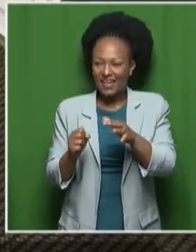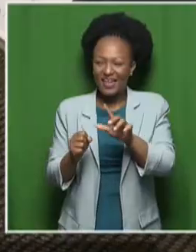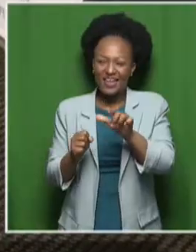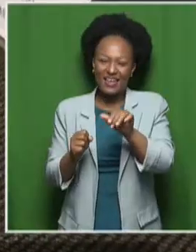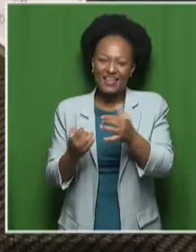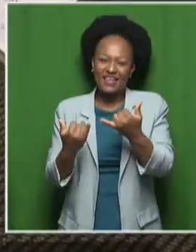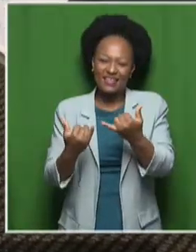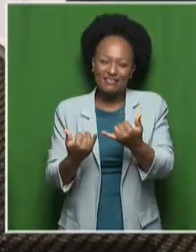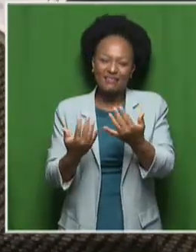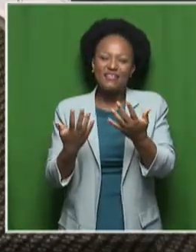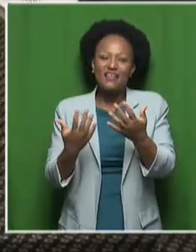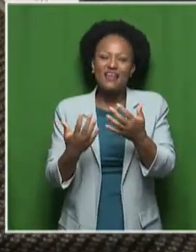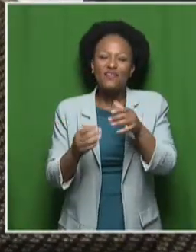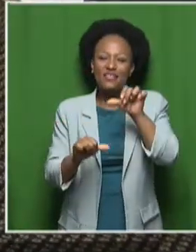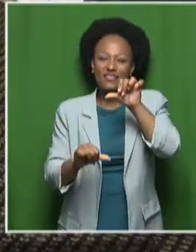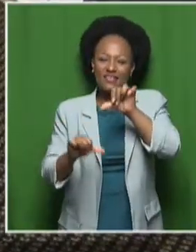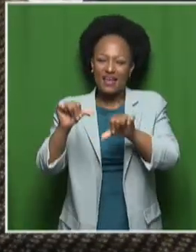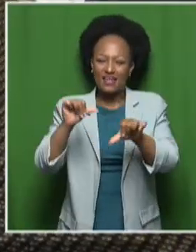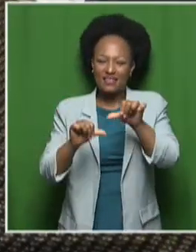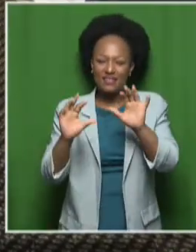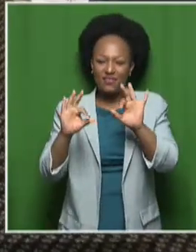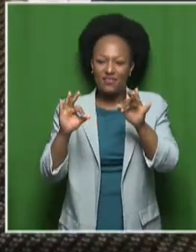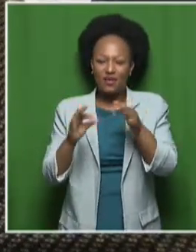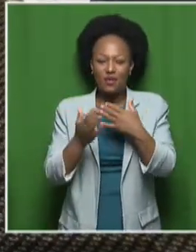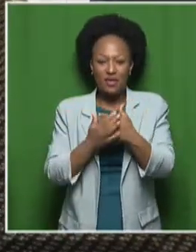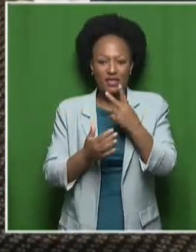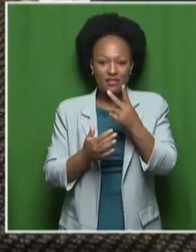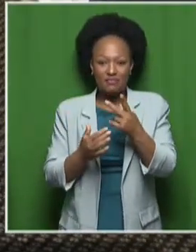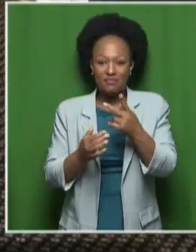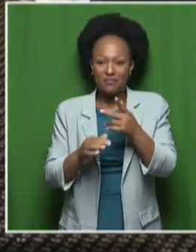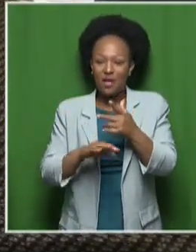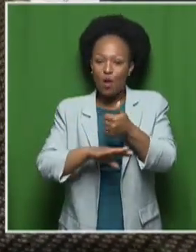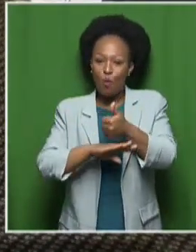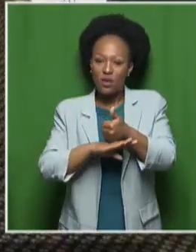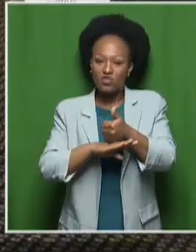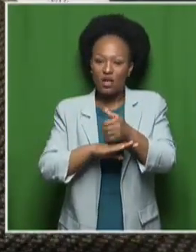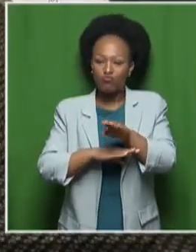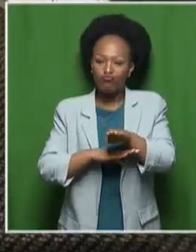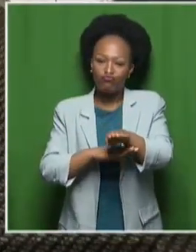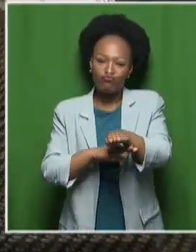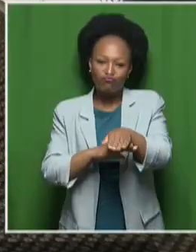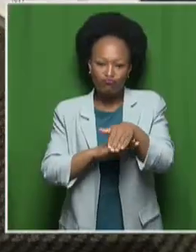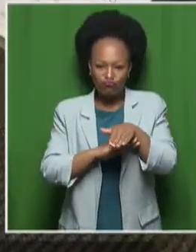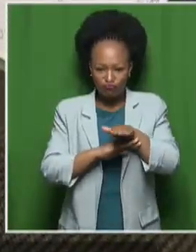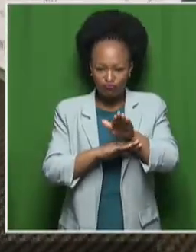this segment from the Science Forum. As you can see, this wheelchair doing its own thing.